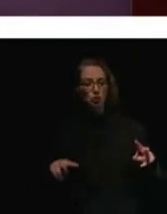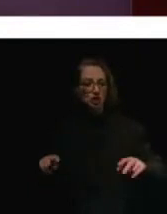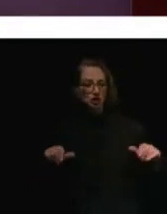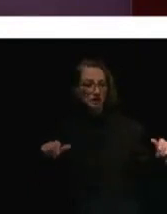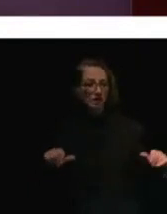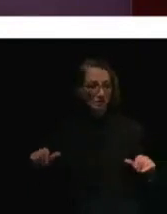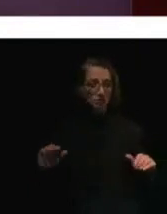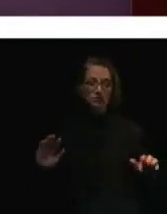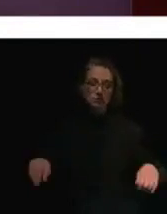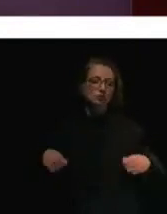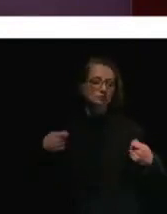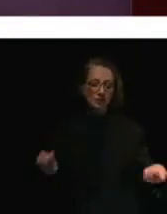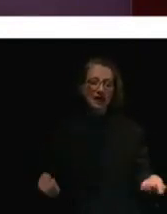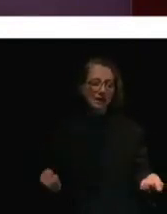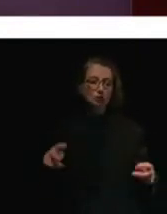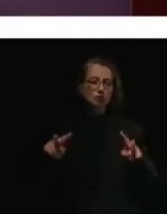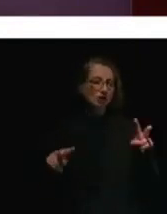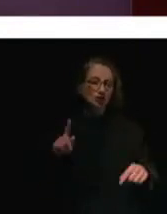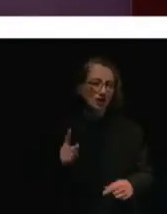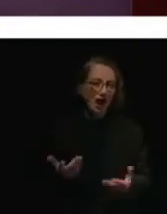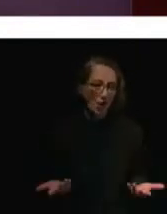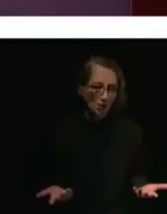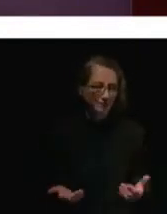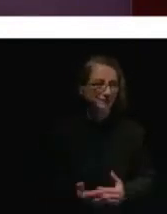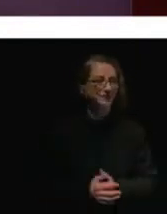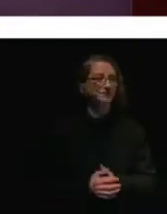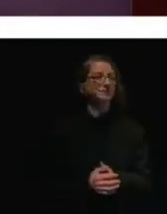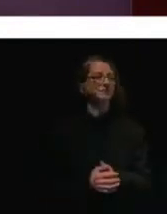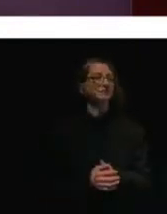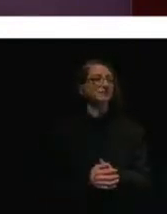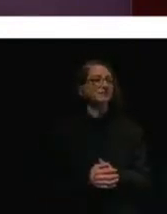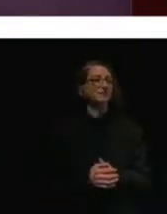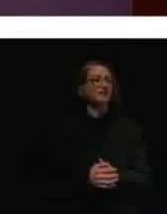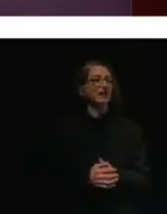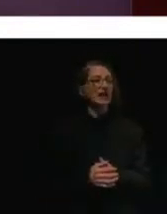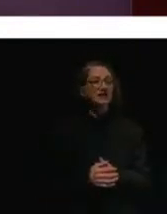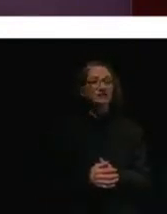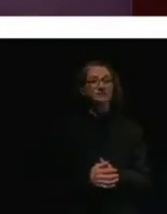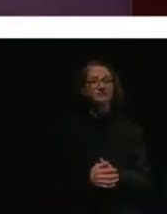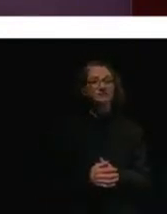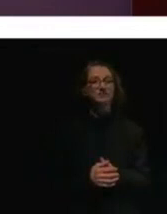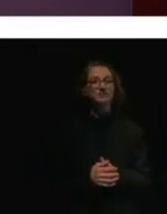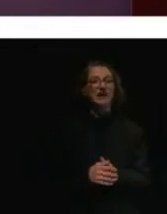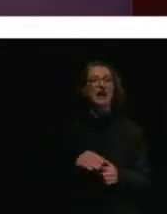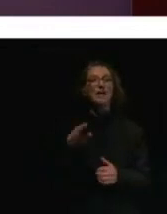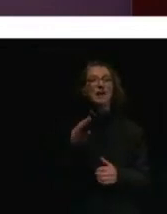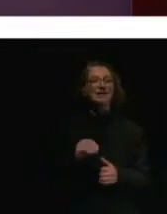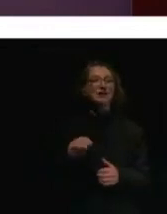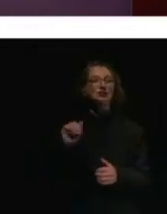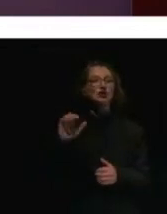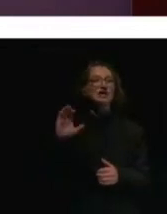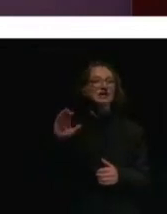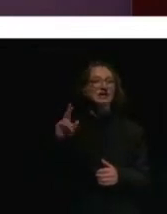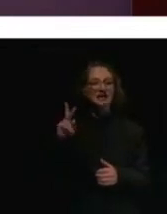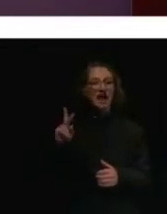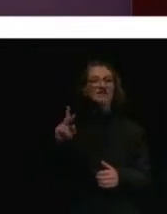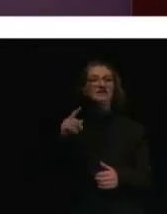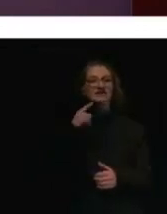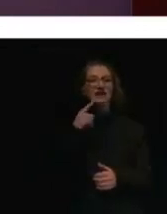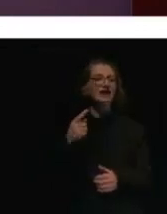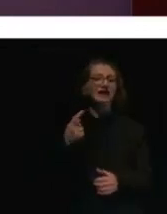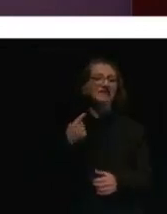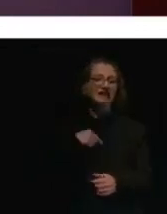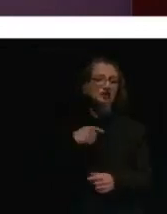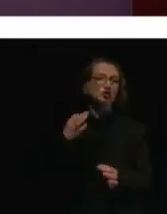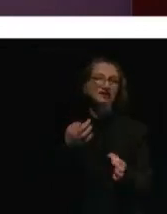academic analysis processes. Matthias said, as though we didn't know already, and Angie